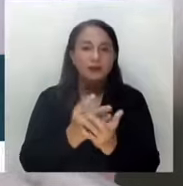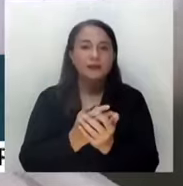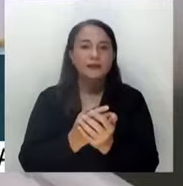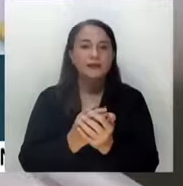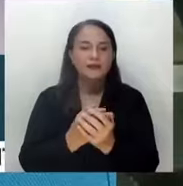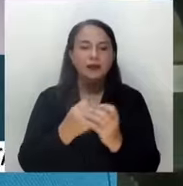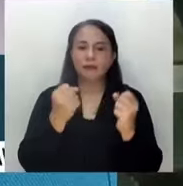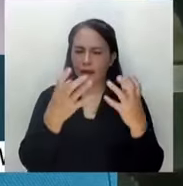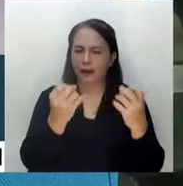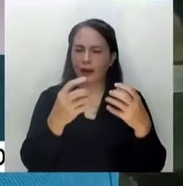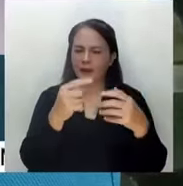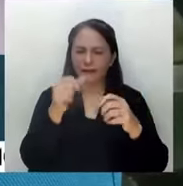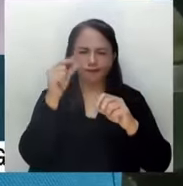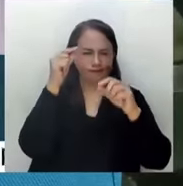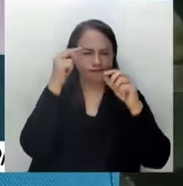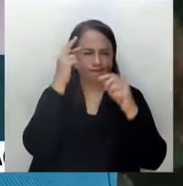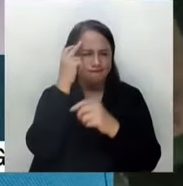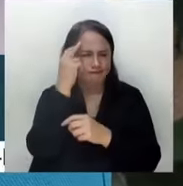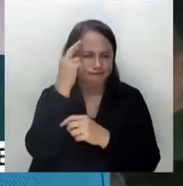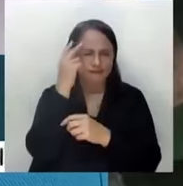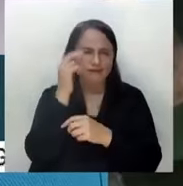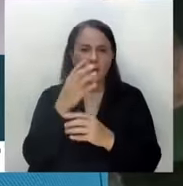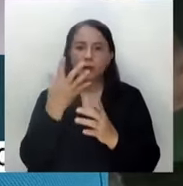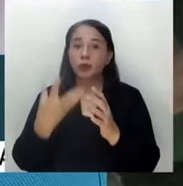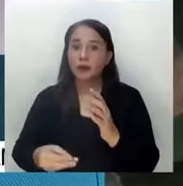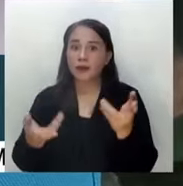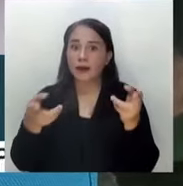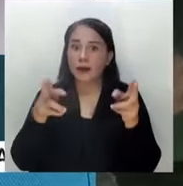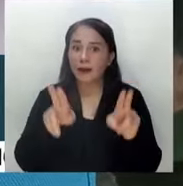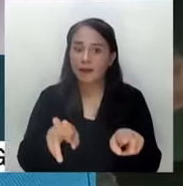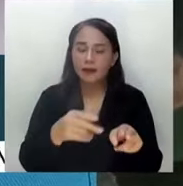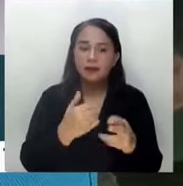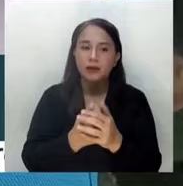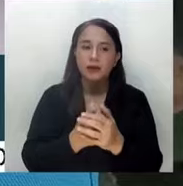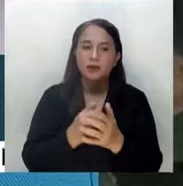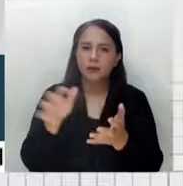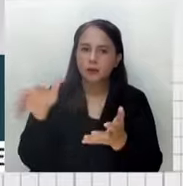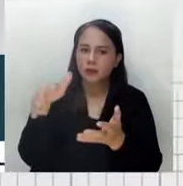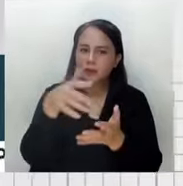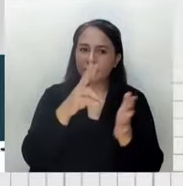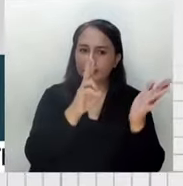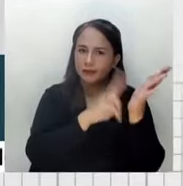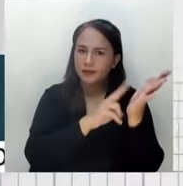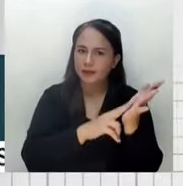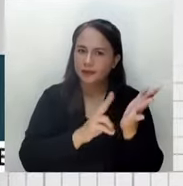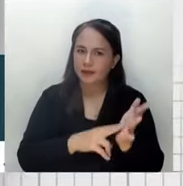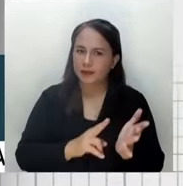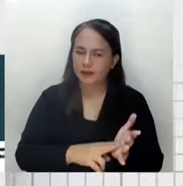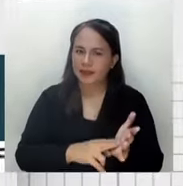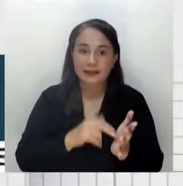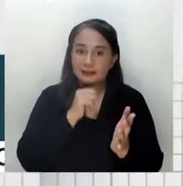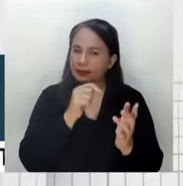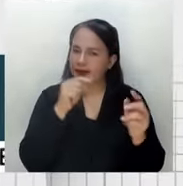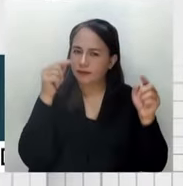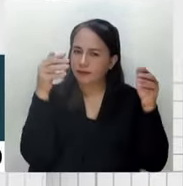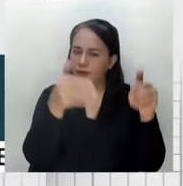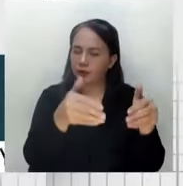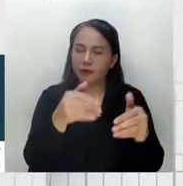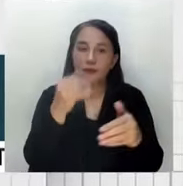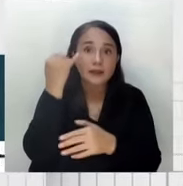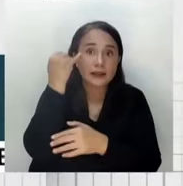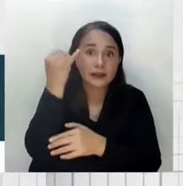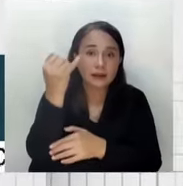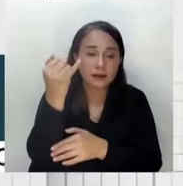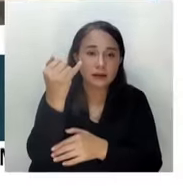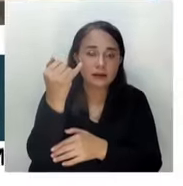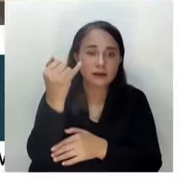cloud of doubt and also corruption happening with the gathering of the signatures. That's not the essence of People's Initiative. Ang